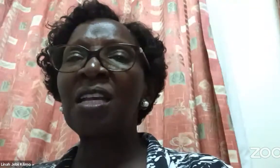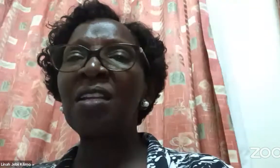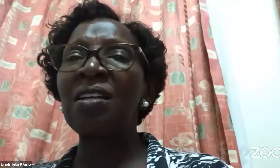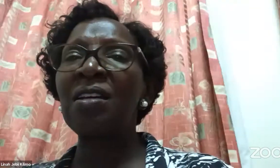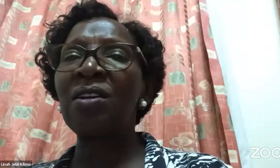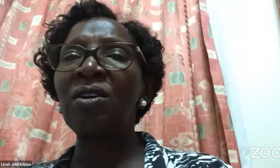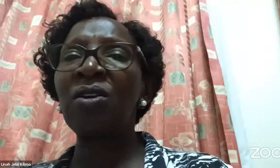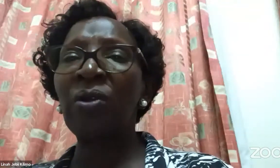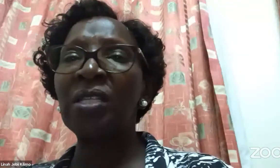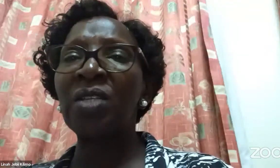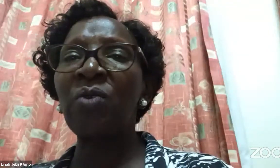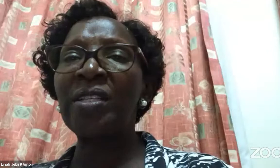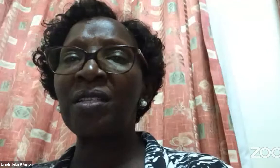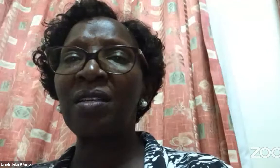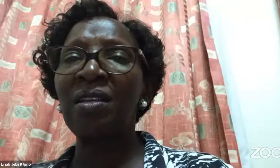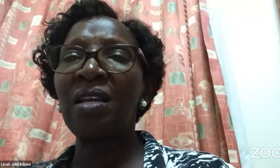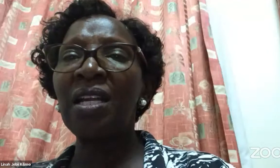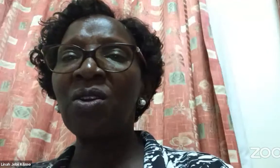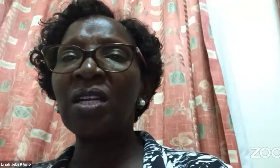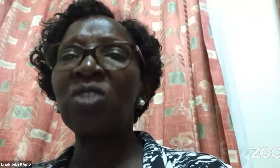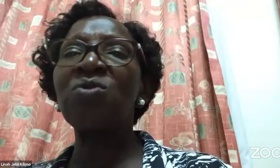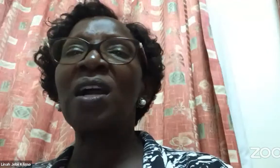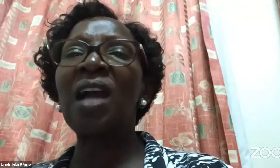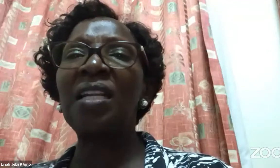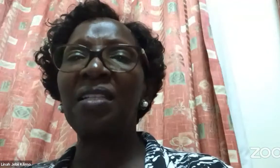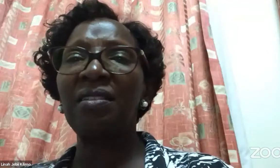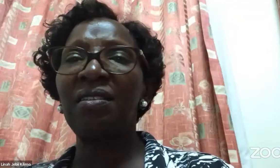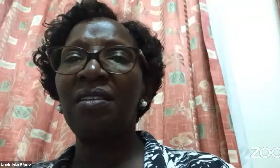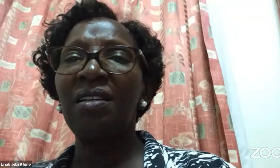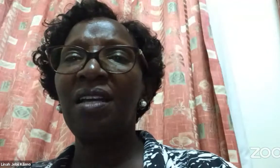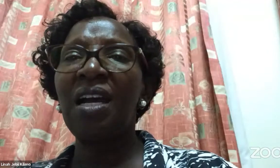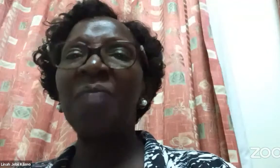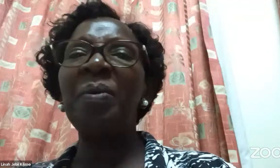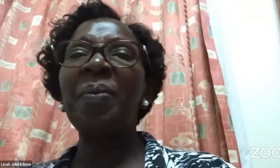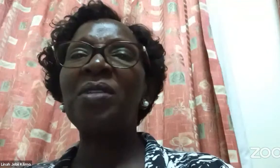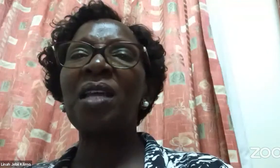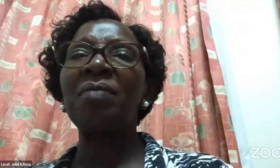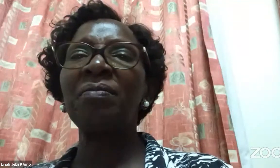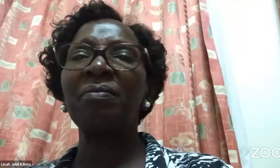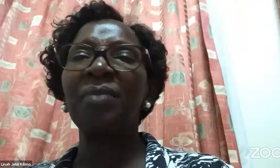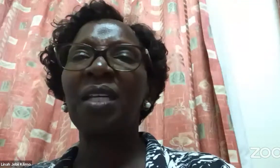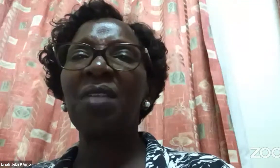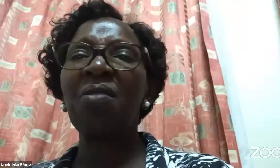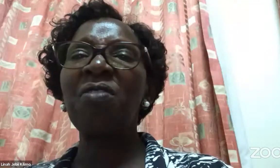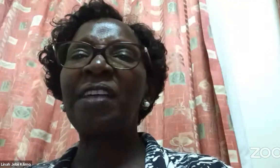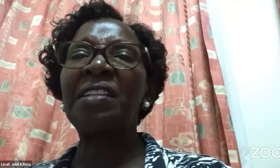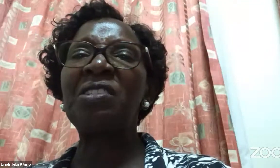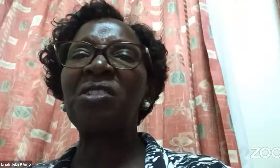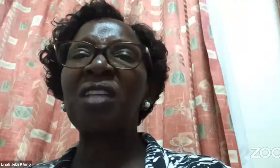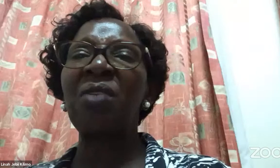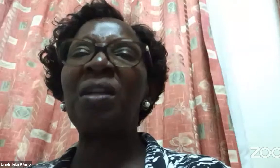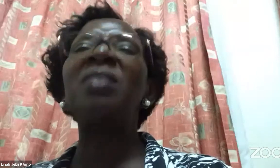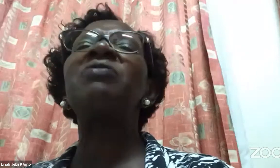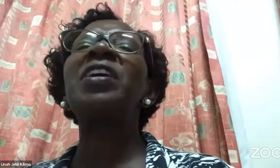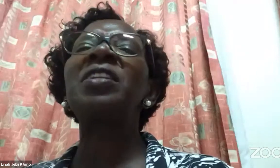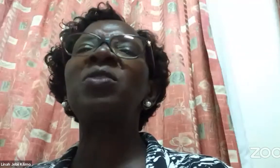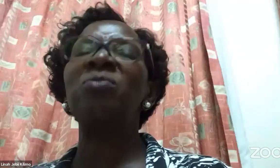go and sell clothes at West Eldoret, Jua Kali. And people would say, the wife of an